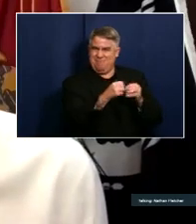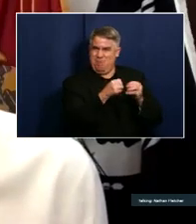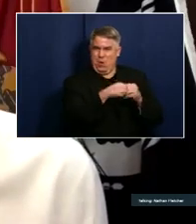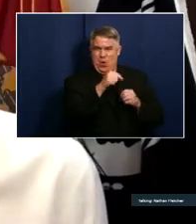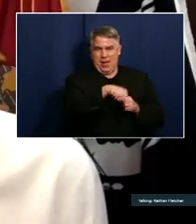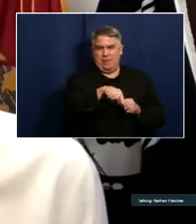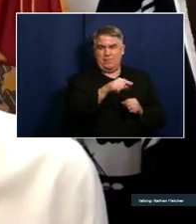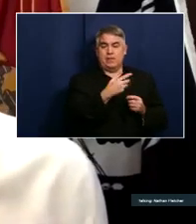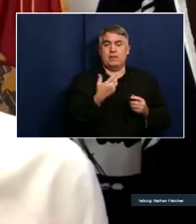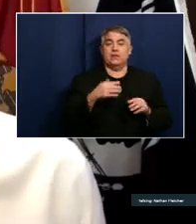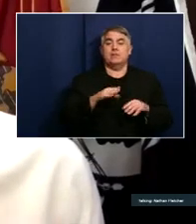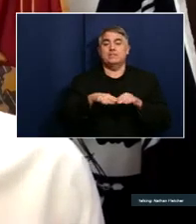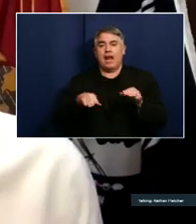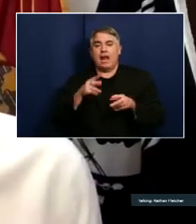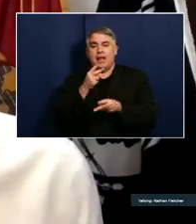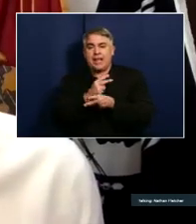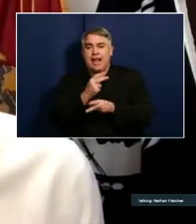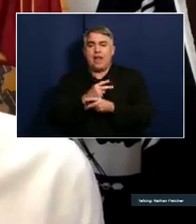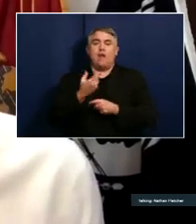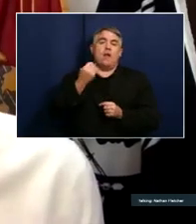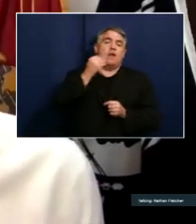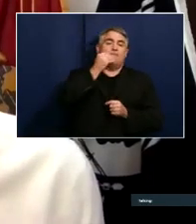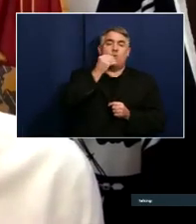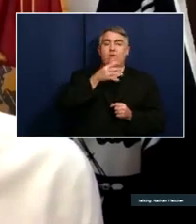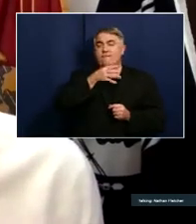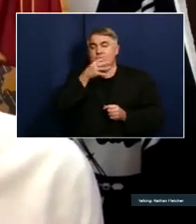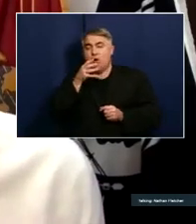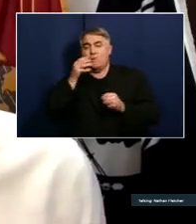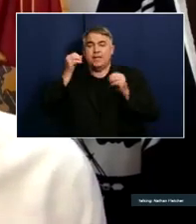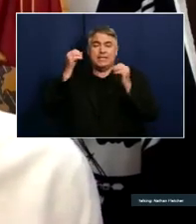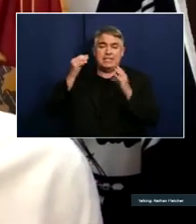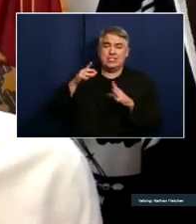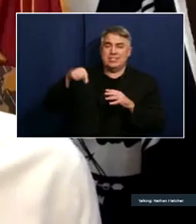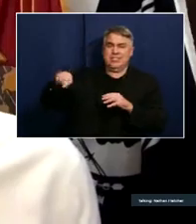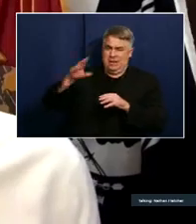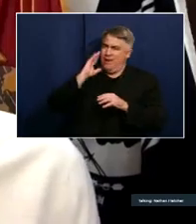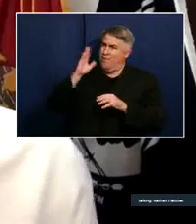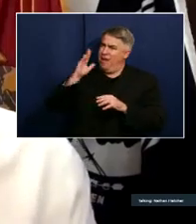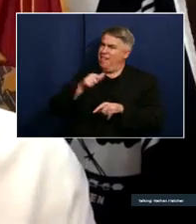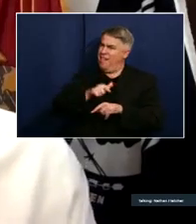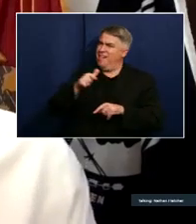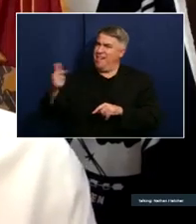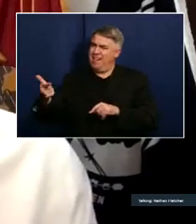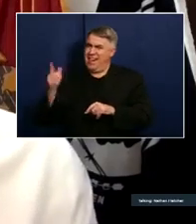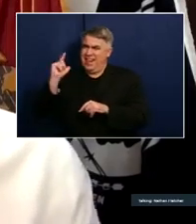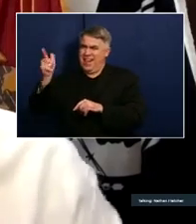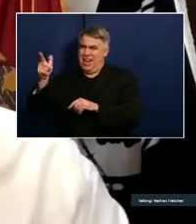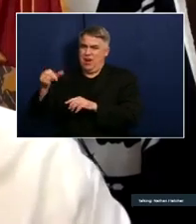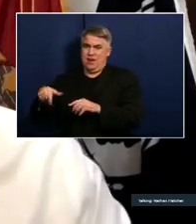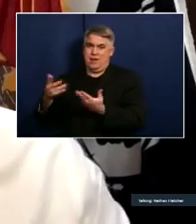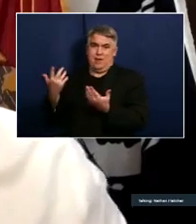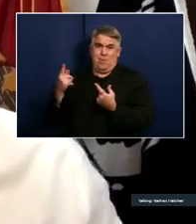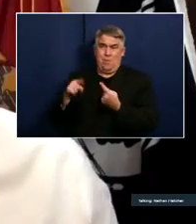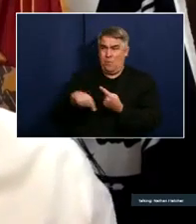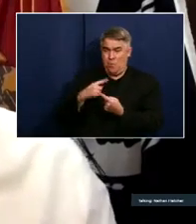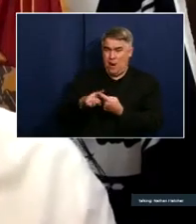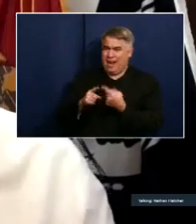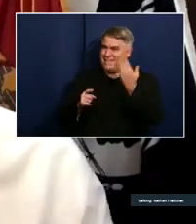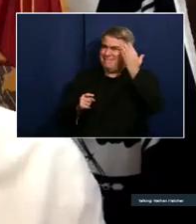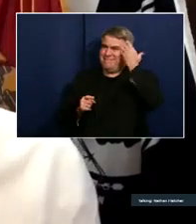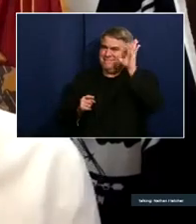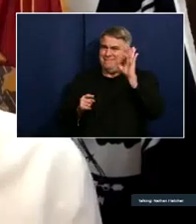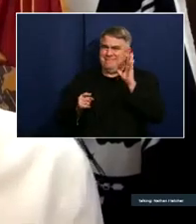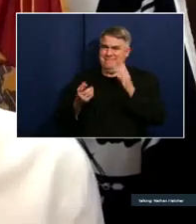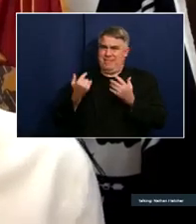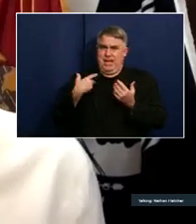food and agriculture workers, including restaurant and farm workers. And so we don't know when we'll get there. We don't know how many vaccines we'll get. We don't know how many